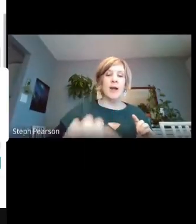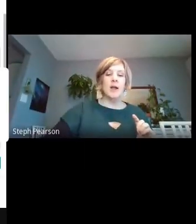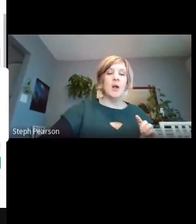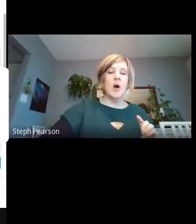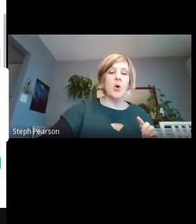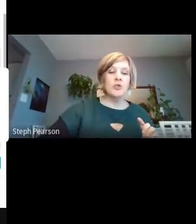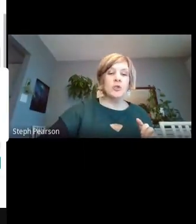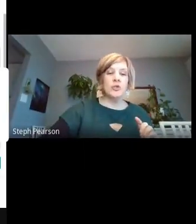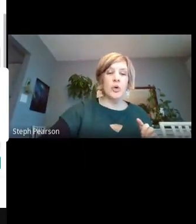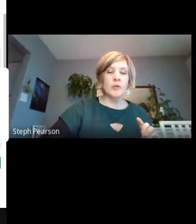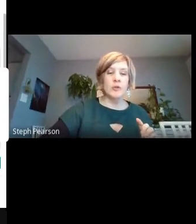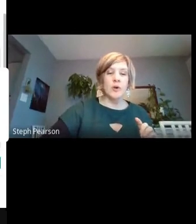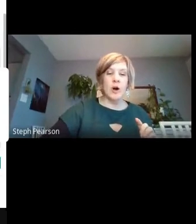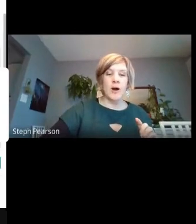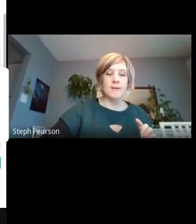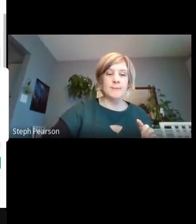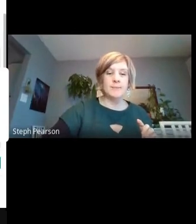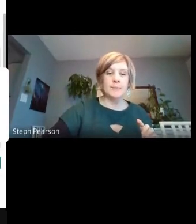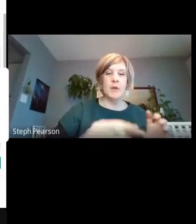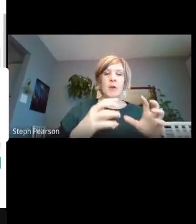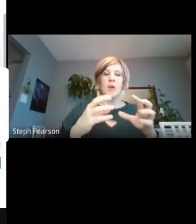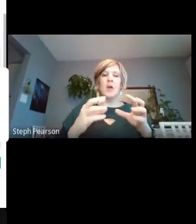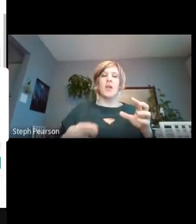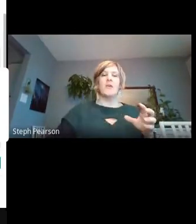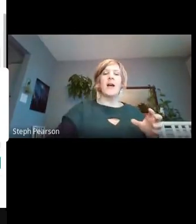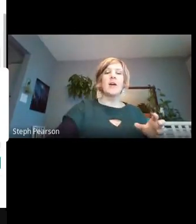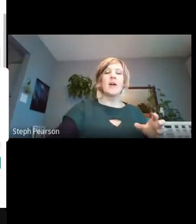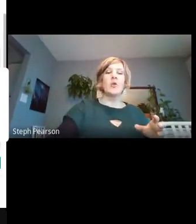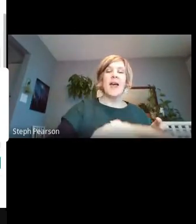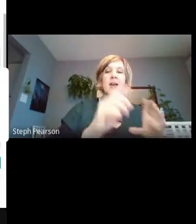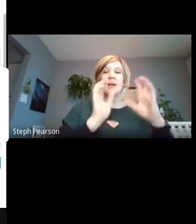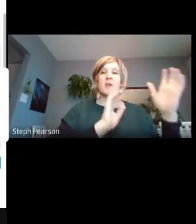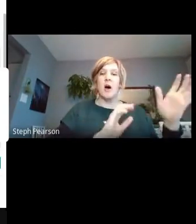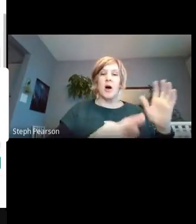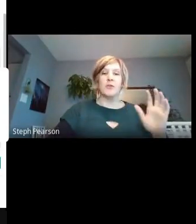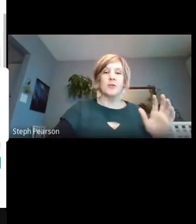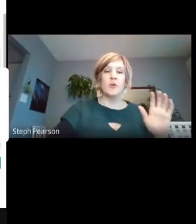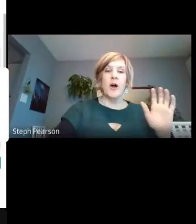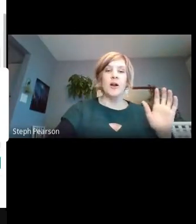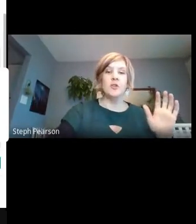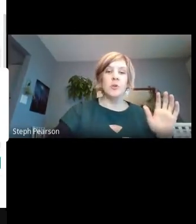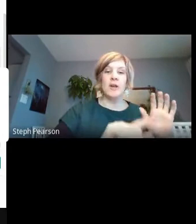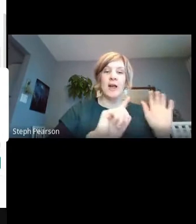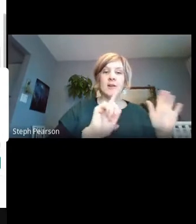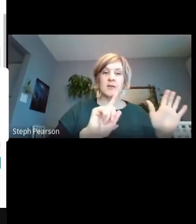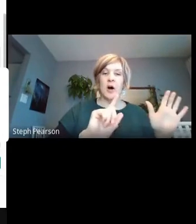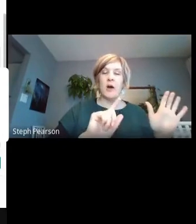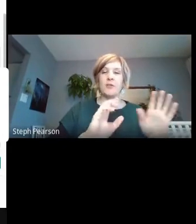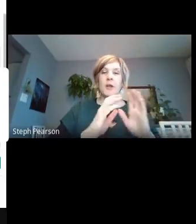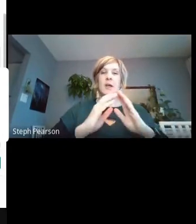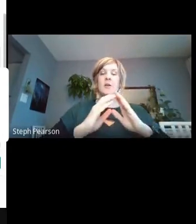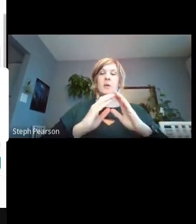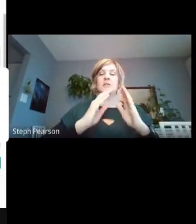have my post controls on if i have quick access off so if i turn quick access